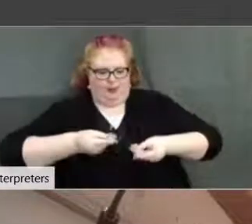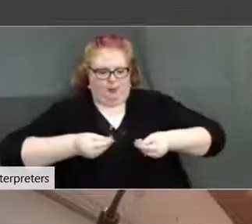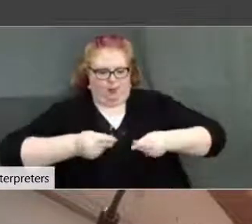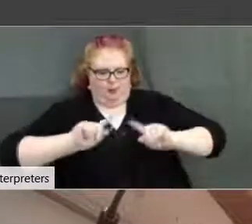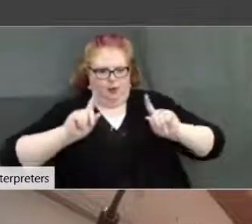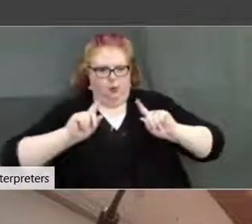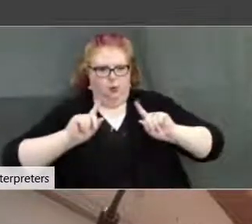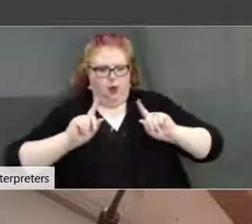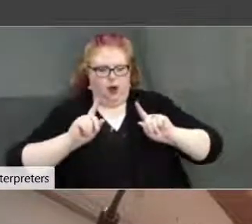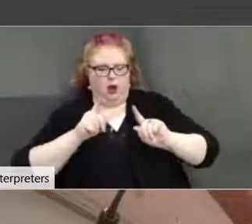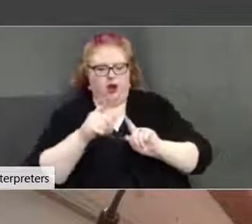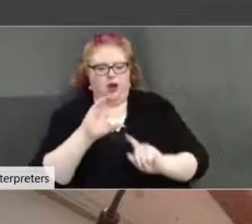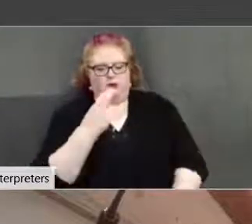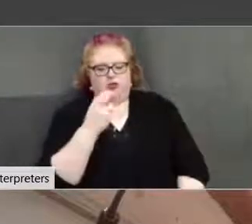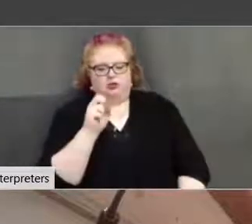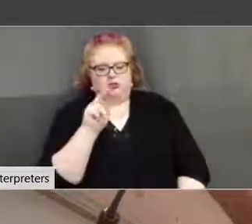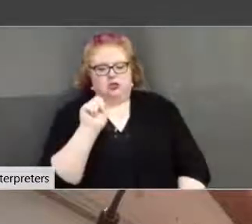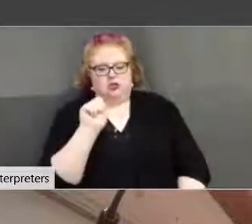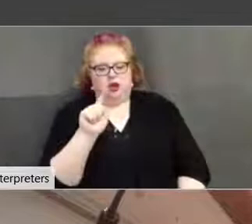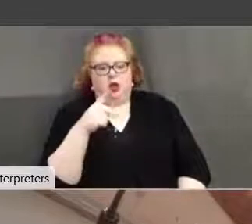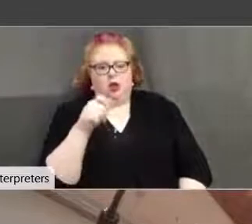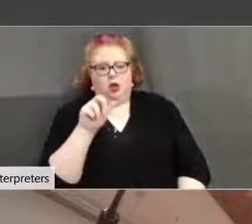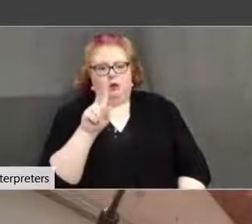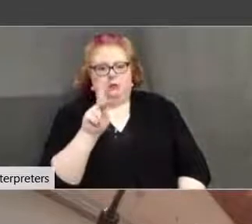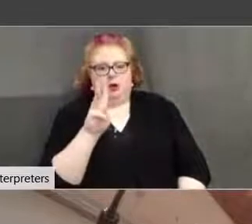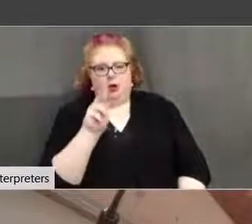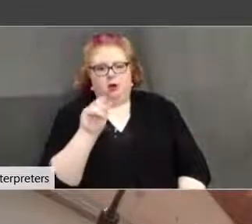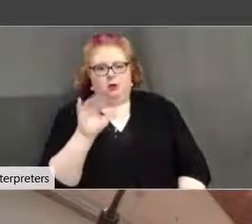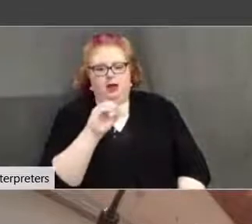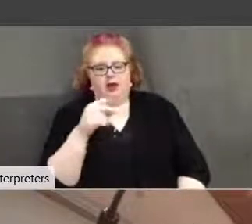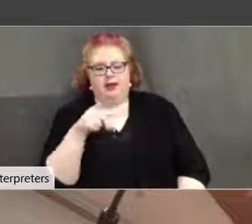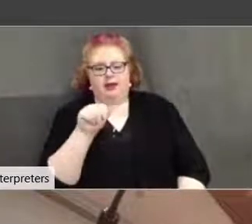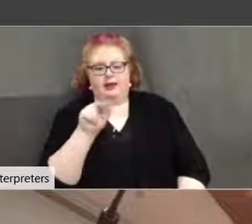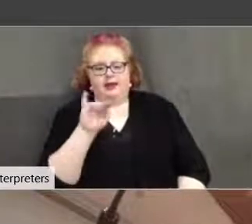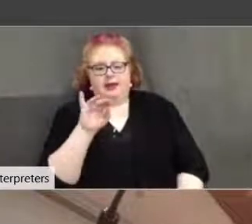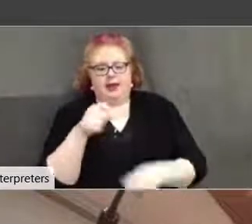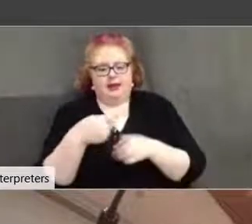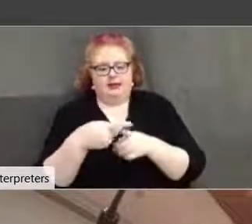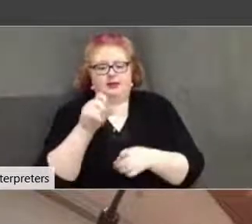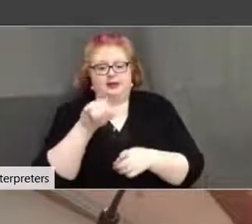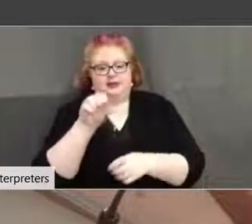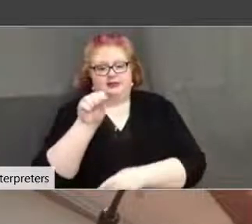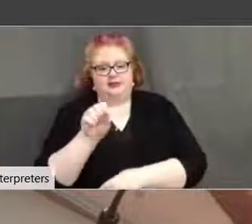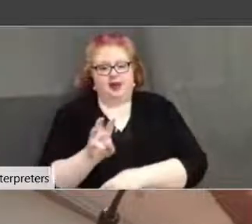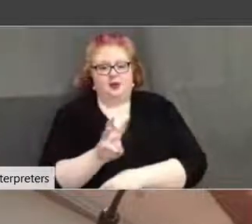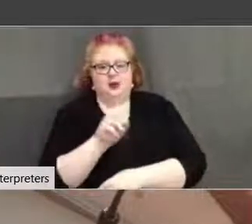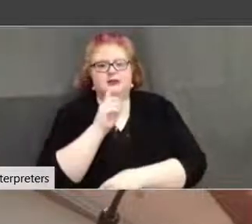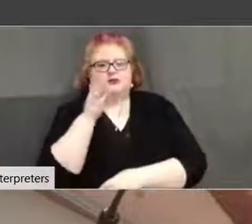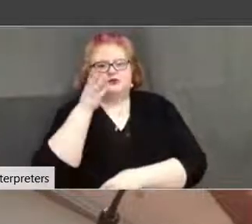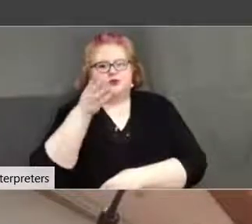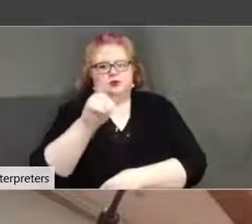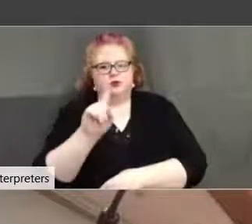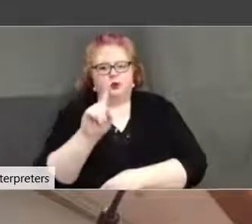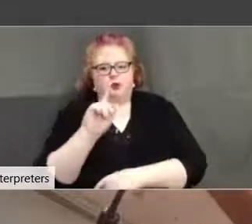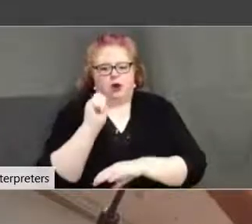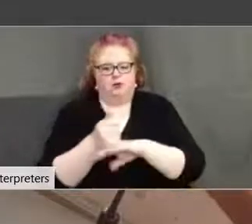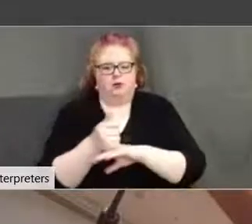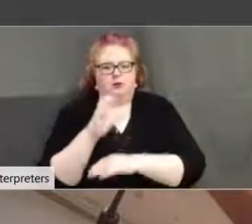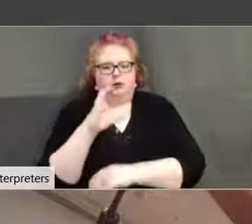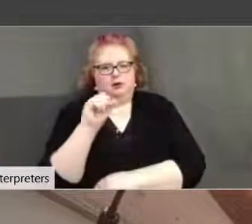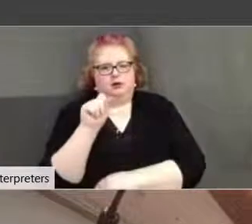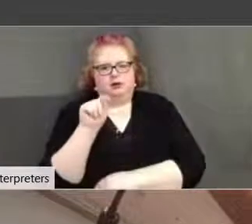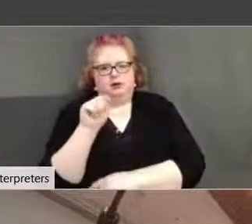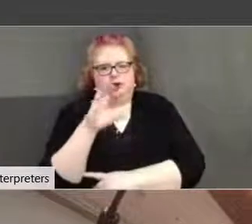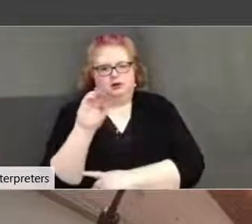look, Chenal Parkway and Canis, the southwest corner would be the future Costco site, but